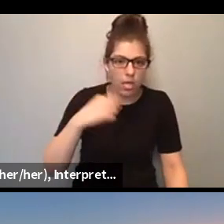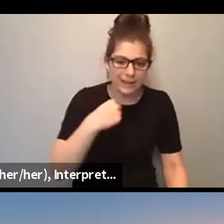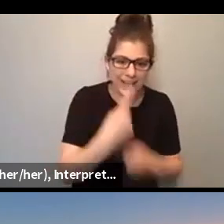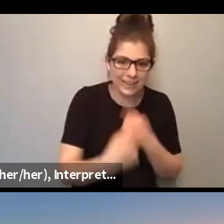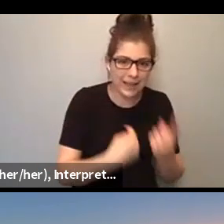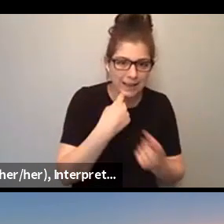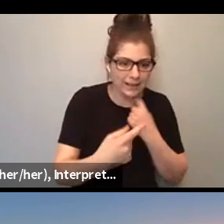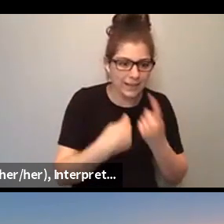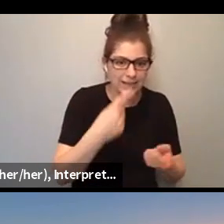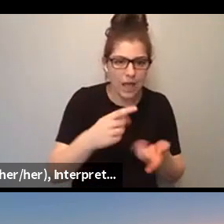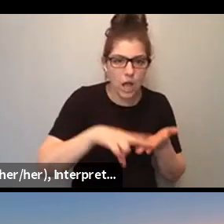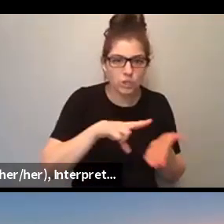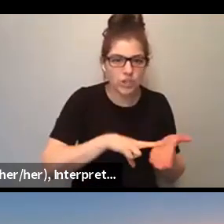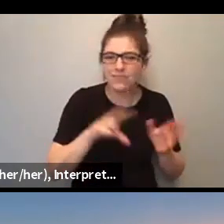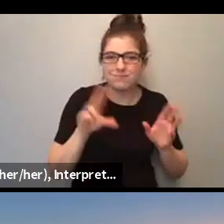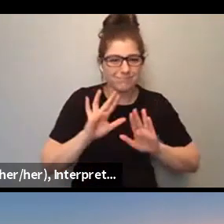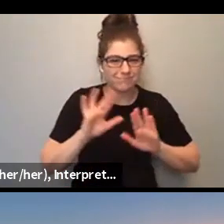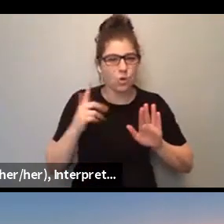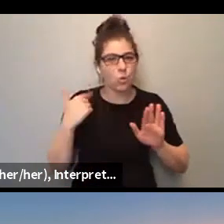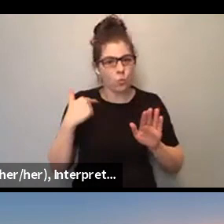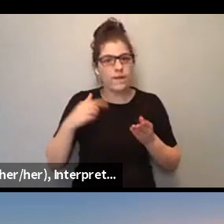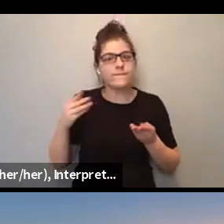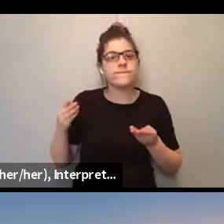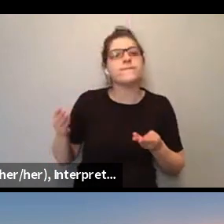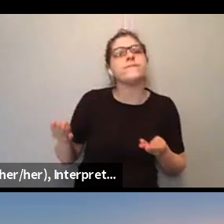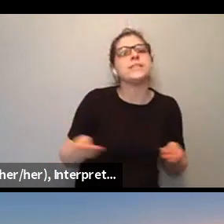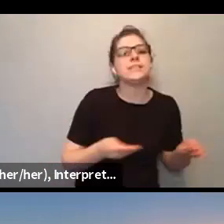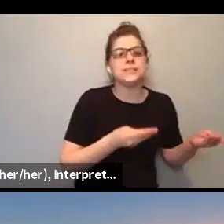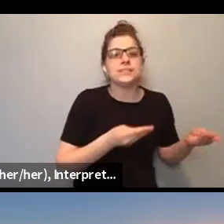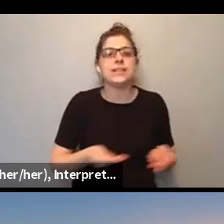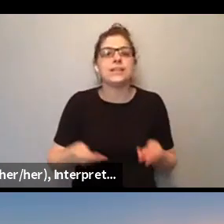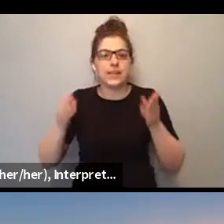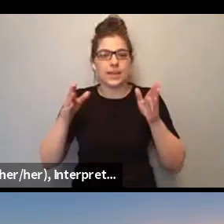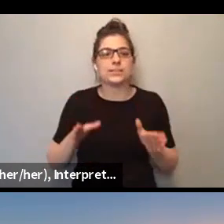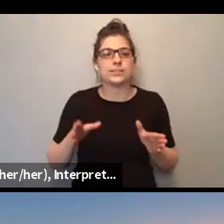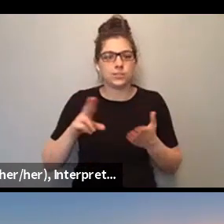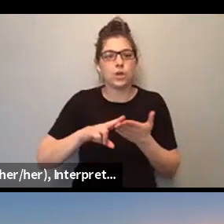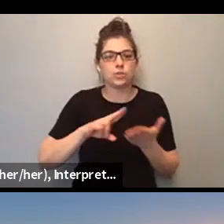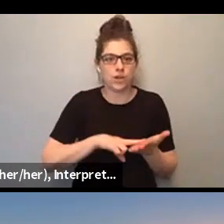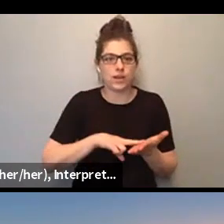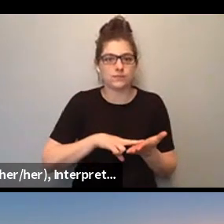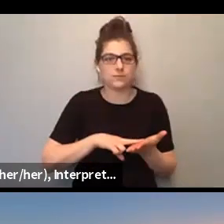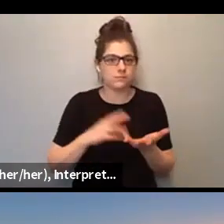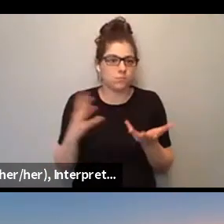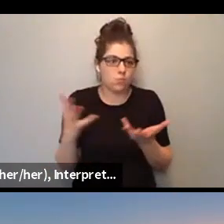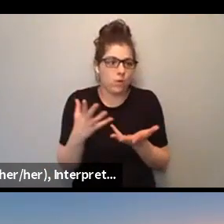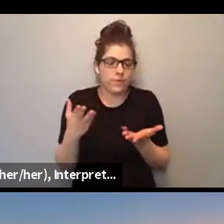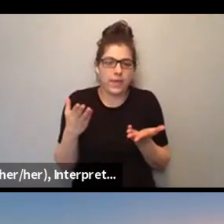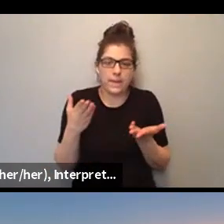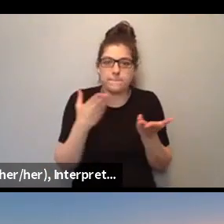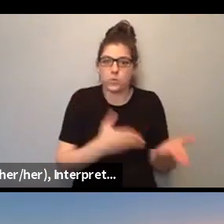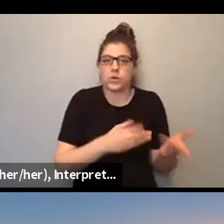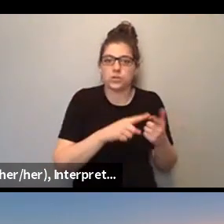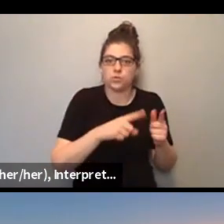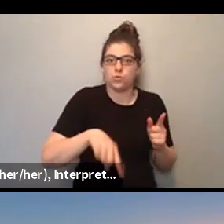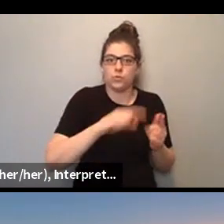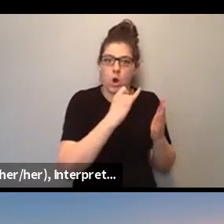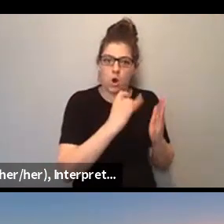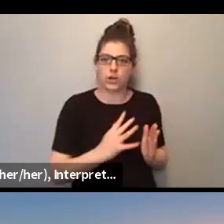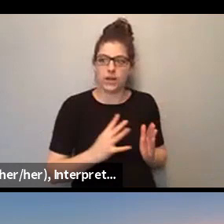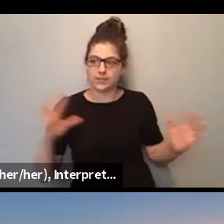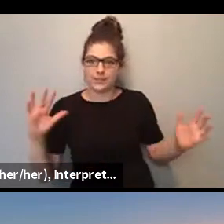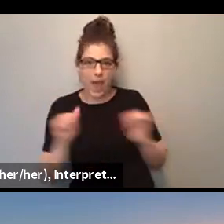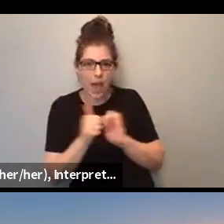is within what an artist brings to the community, what the community brings to the artist. And I know